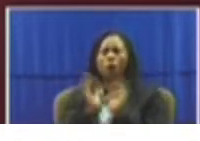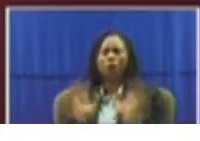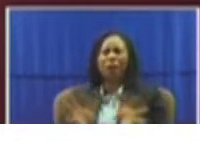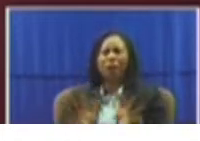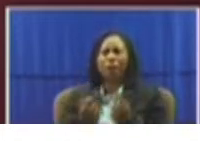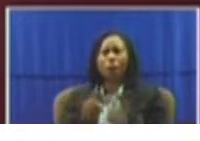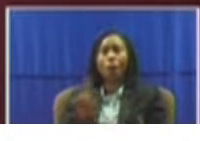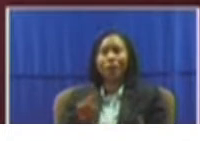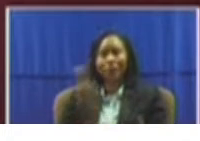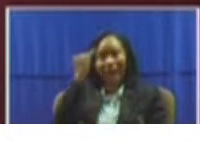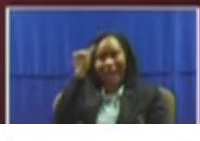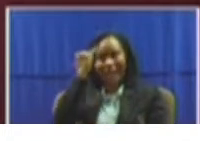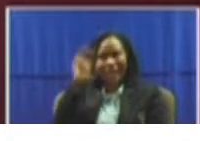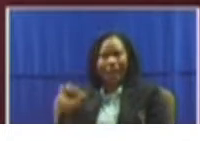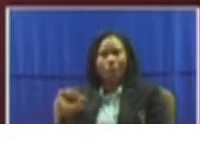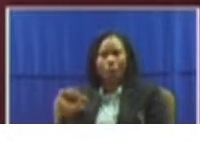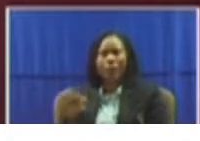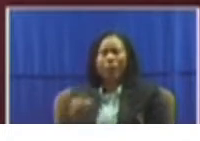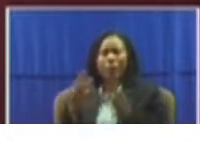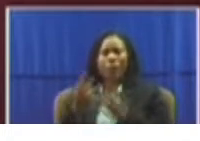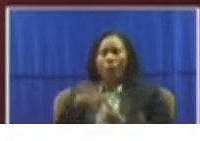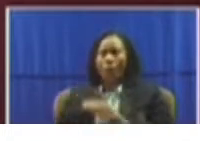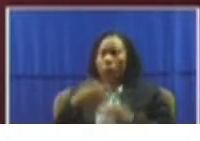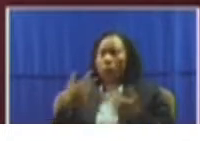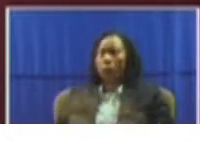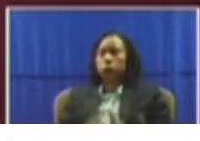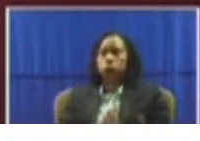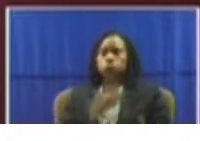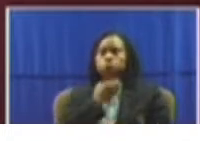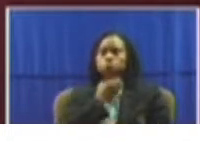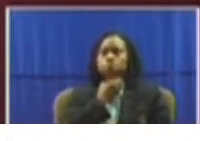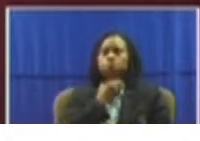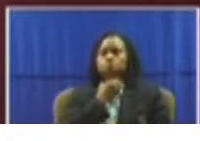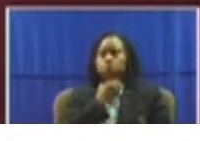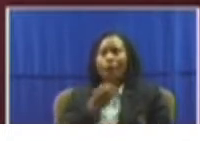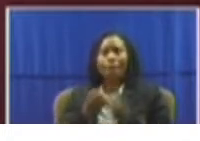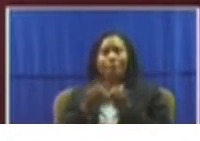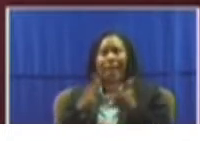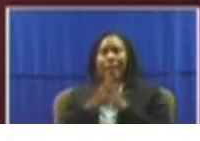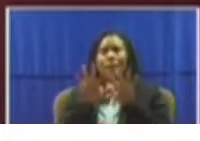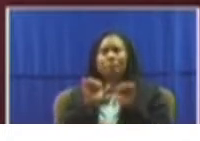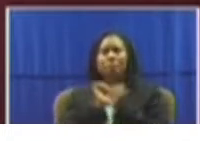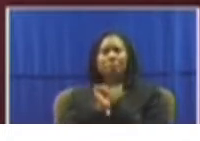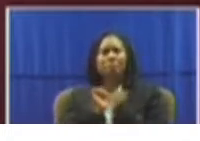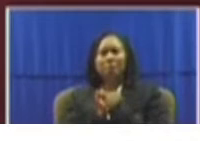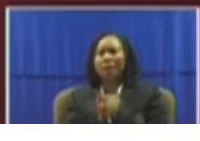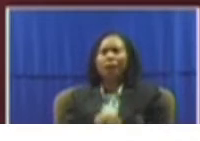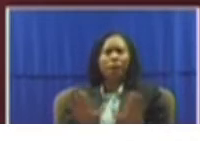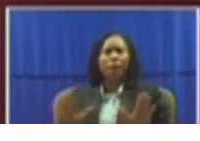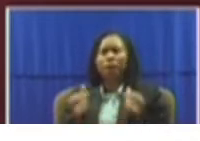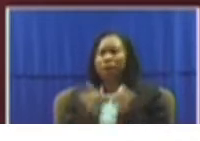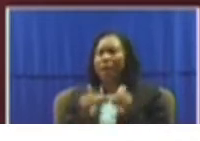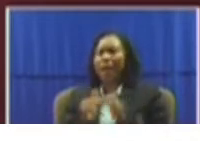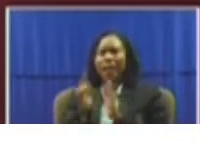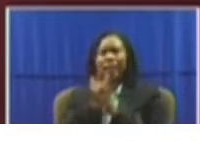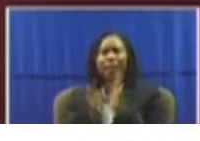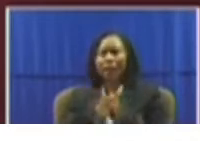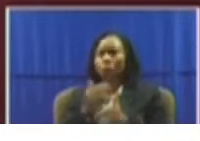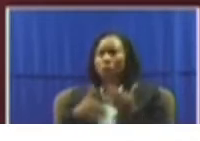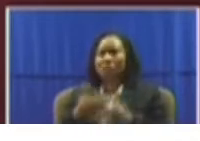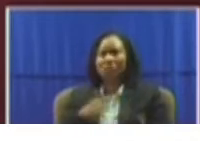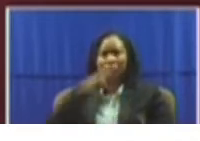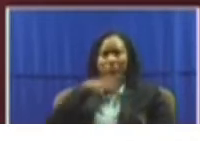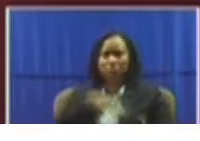freedom of speech was severely stifled. Many were detained without fair and just legal processes. When the